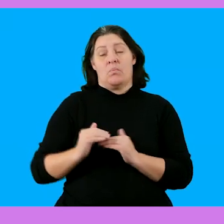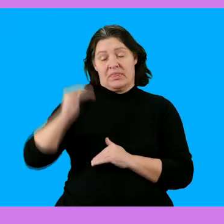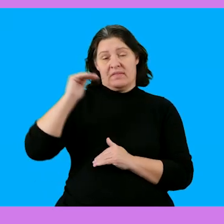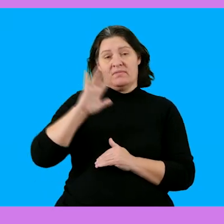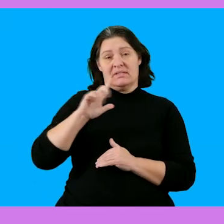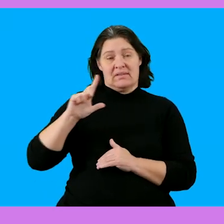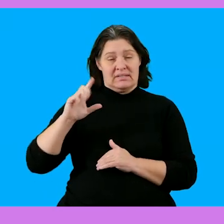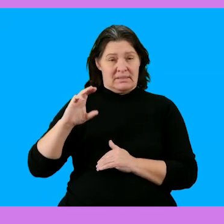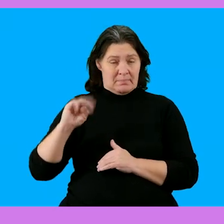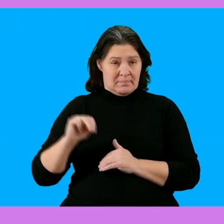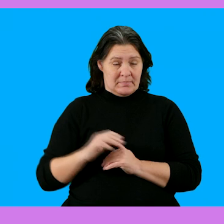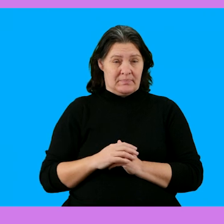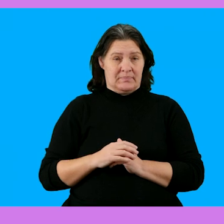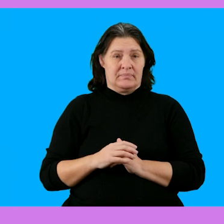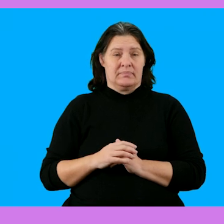57 centimeters.